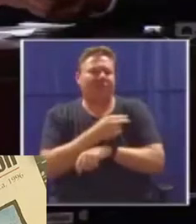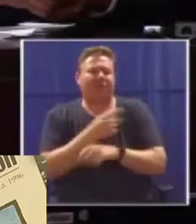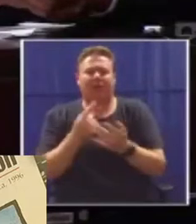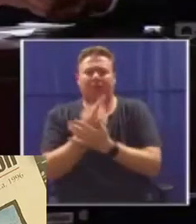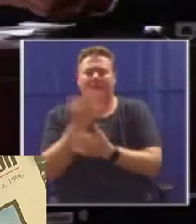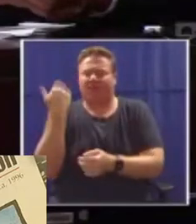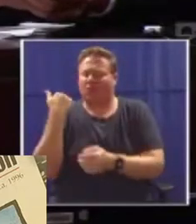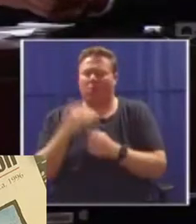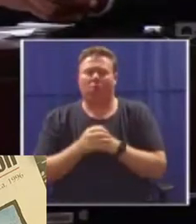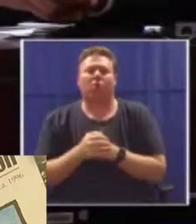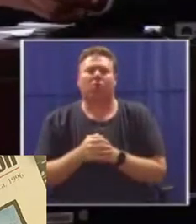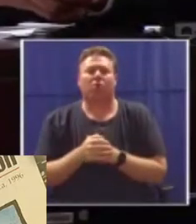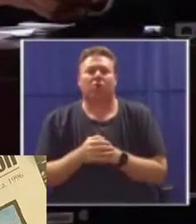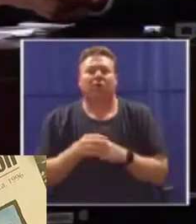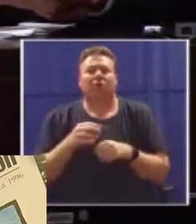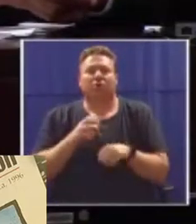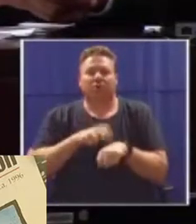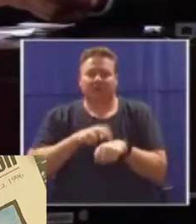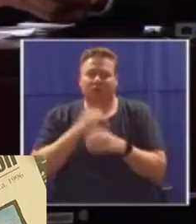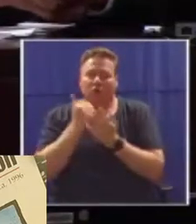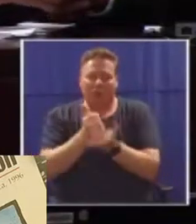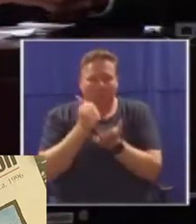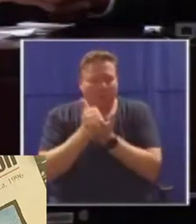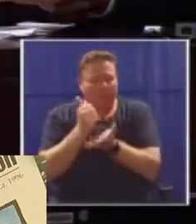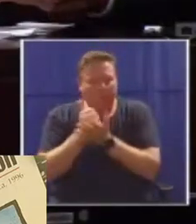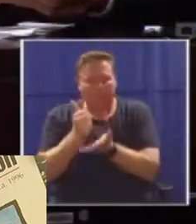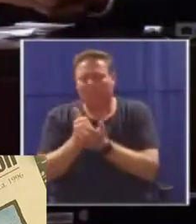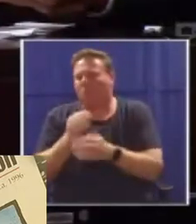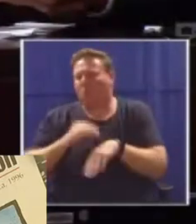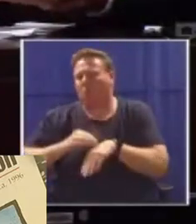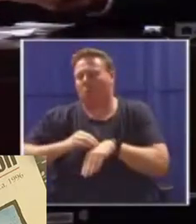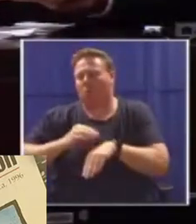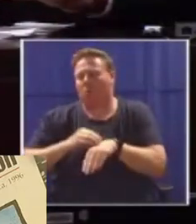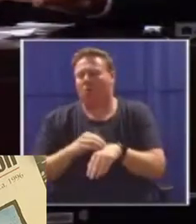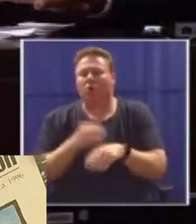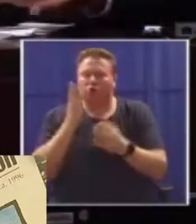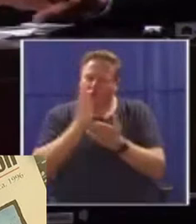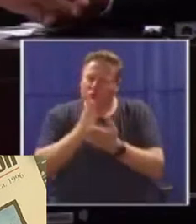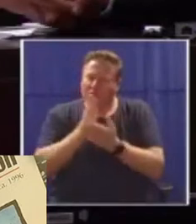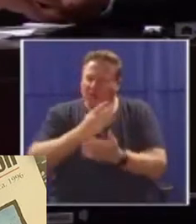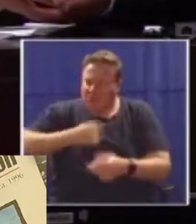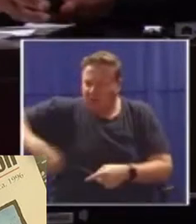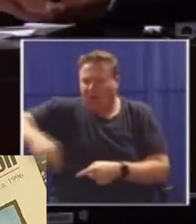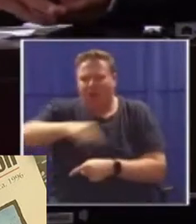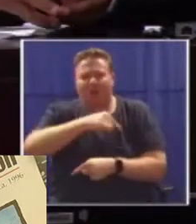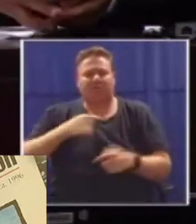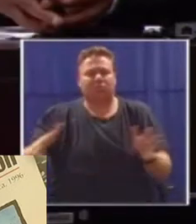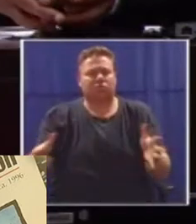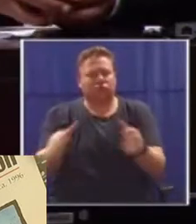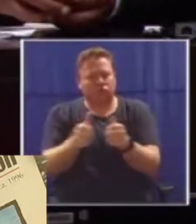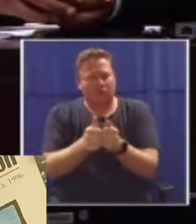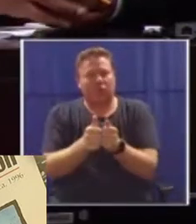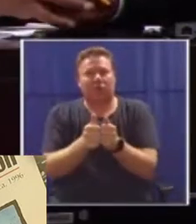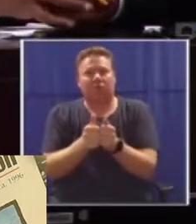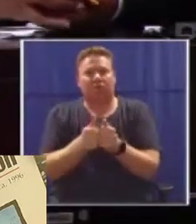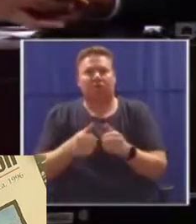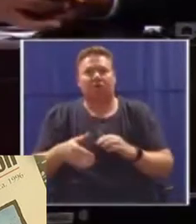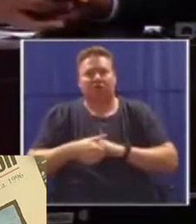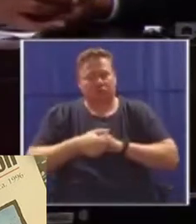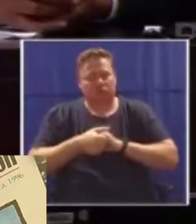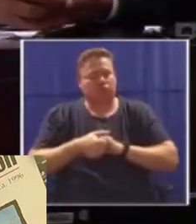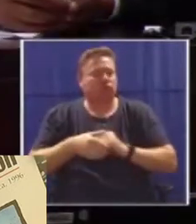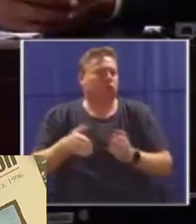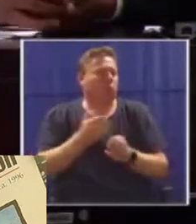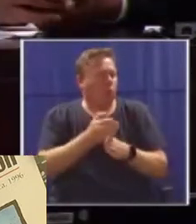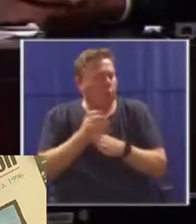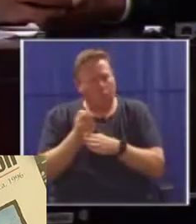society, and everywhere else, the church. It should be all of us who come together and join hands.